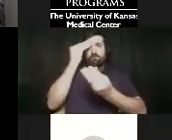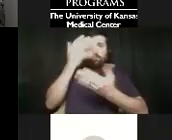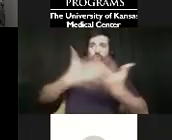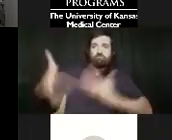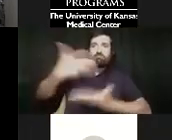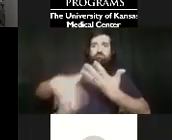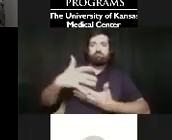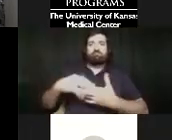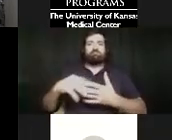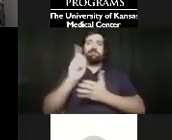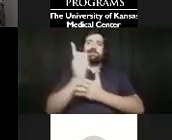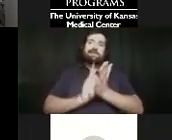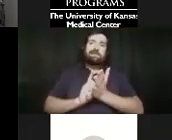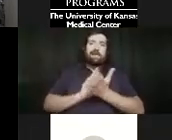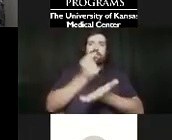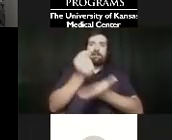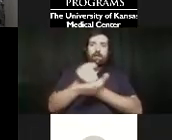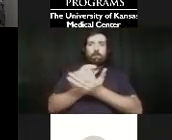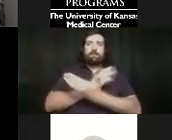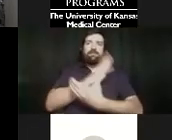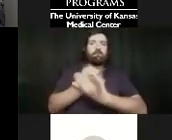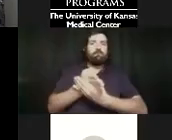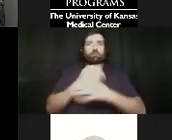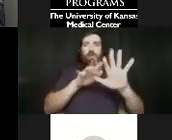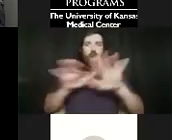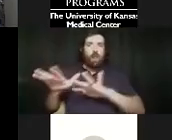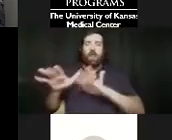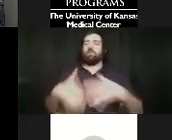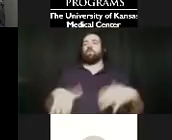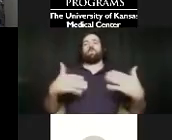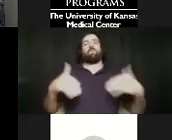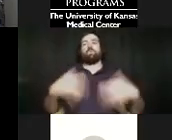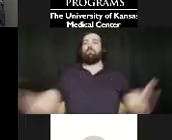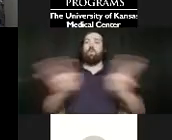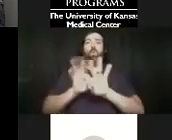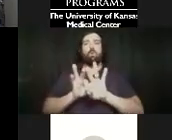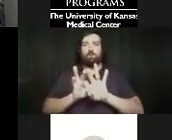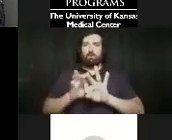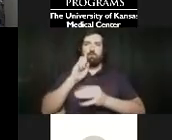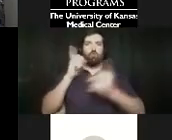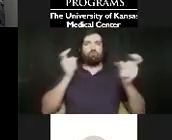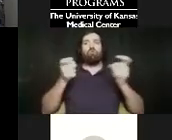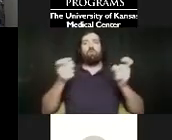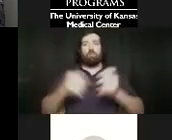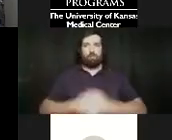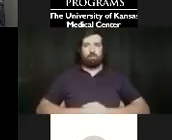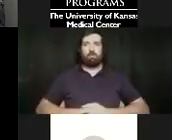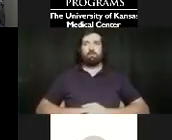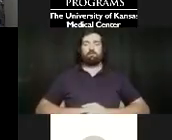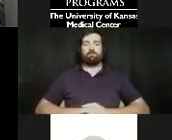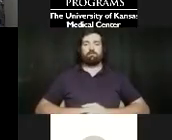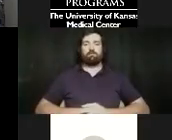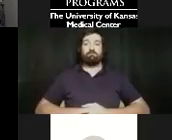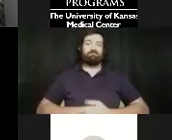them, designing interventions and cooperation with them is essential in order to control it. We haven't